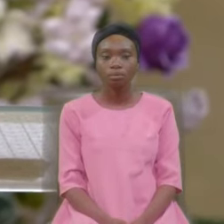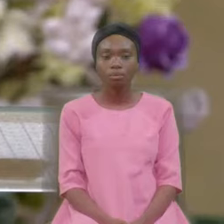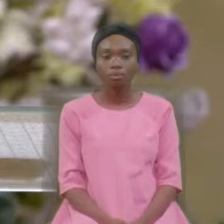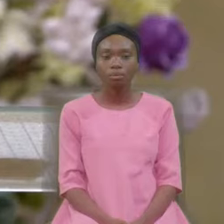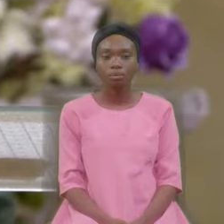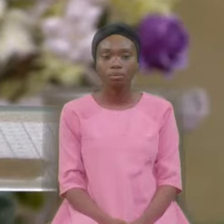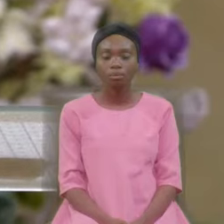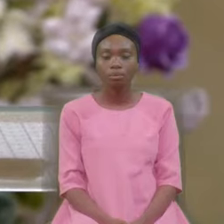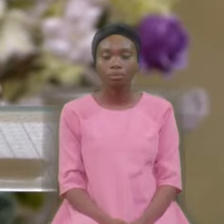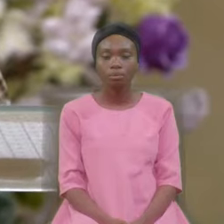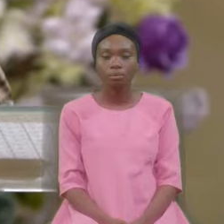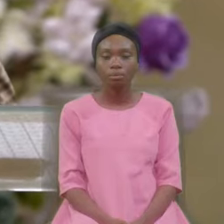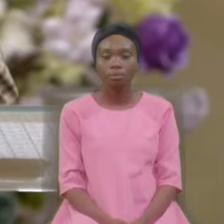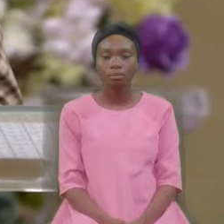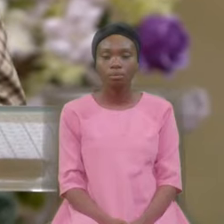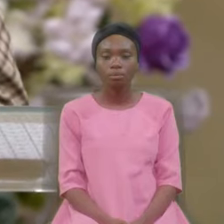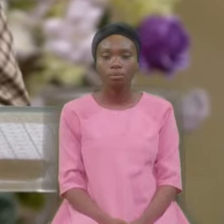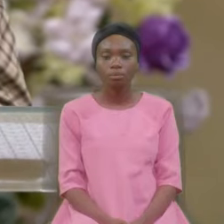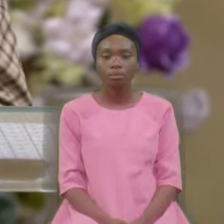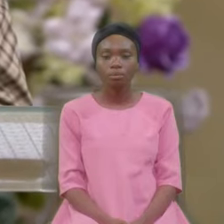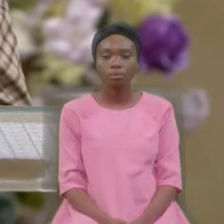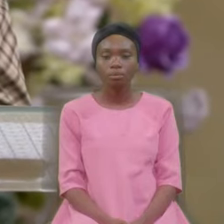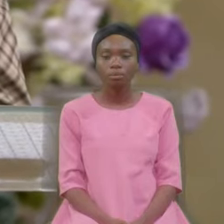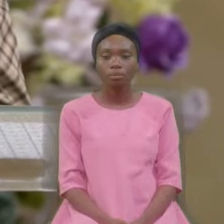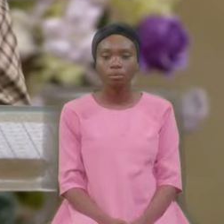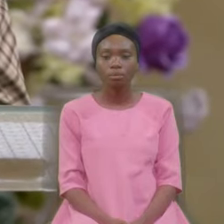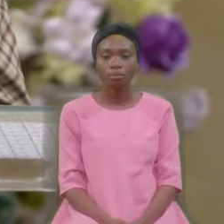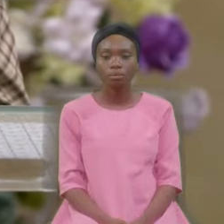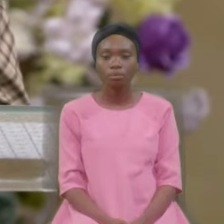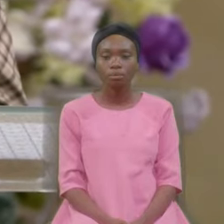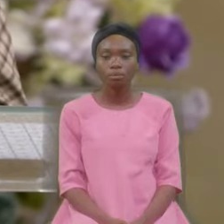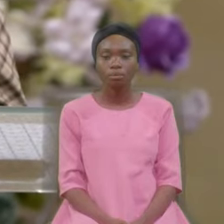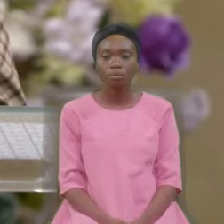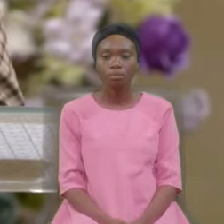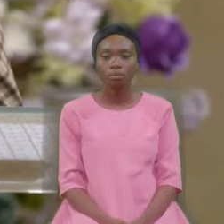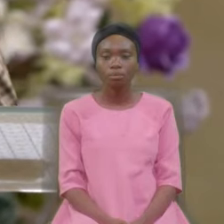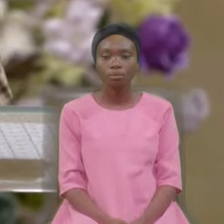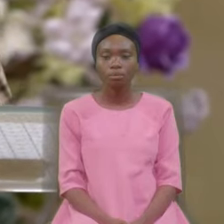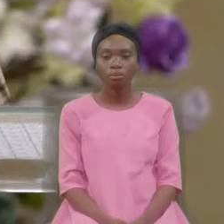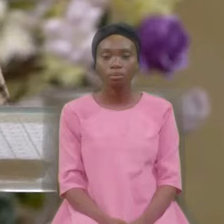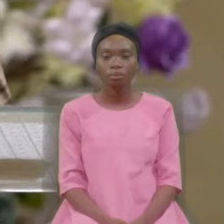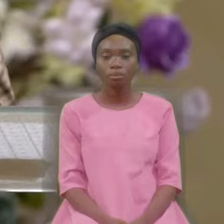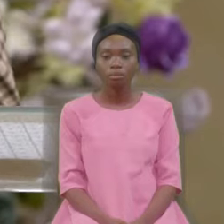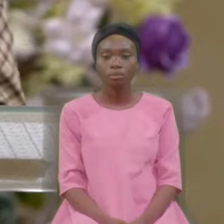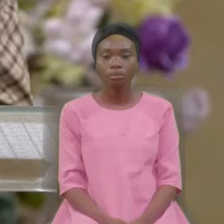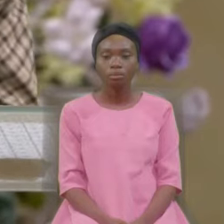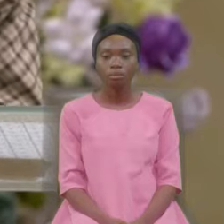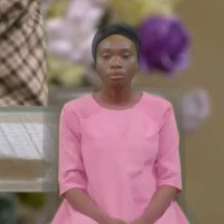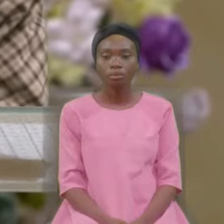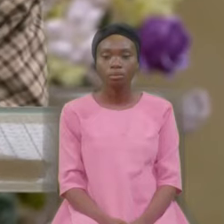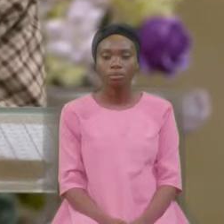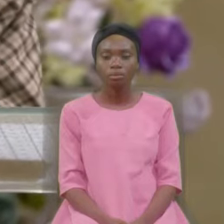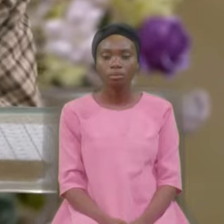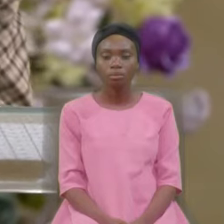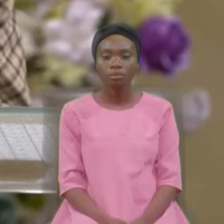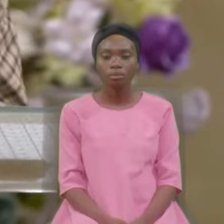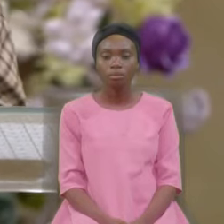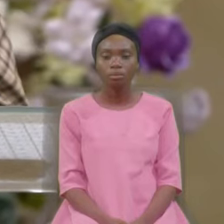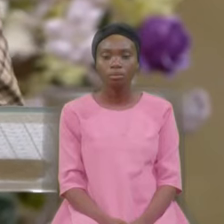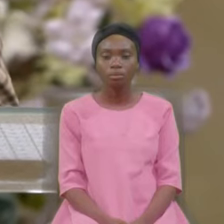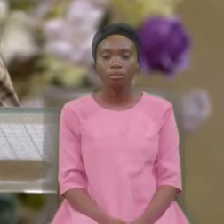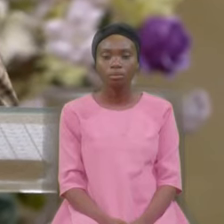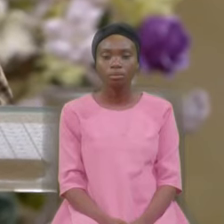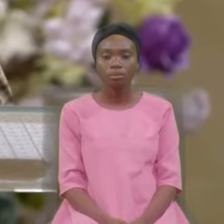fear, since Jesus is our all in all? Be strong in the Lord, rejoicing in his might. Be loyal and true day by